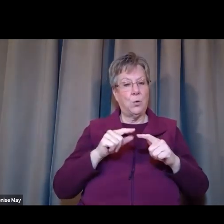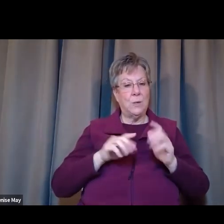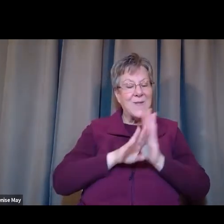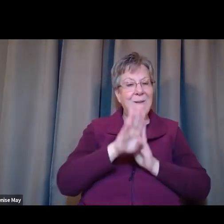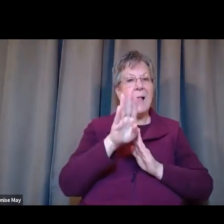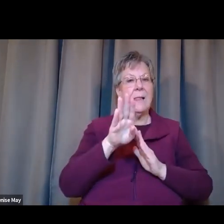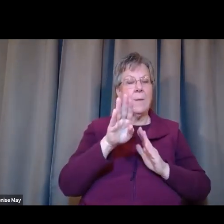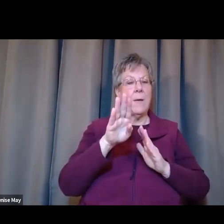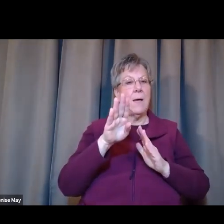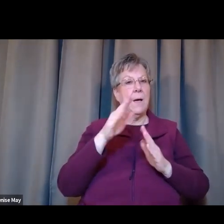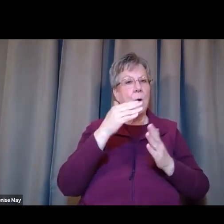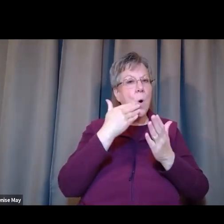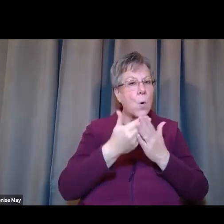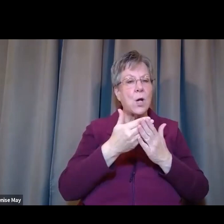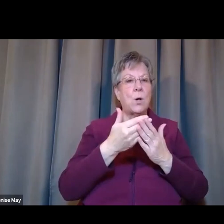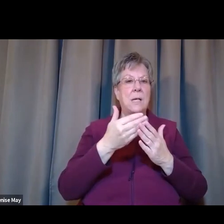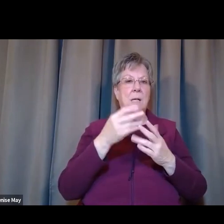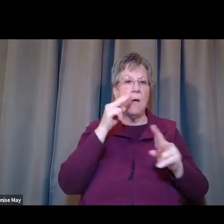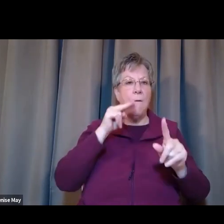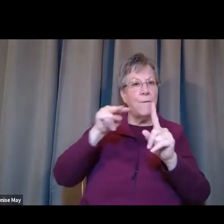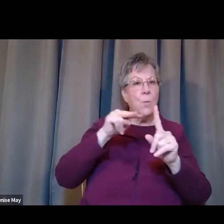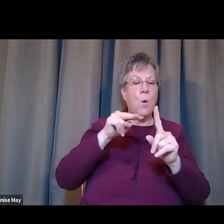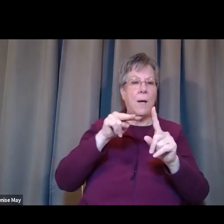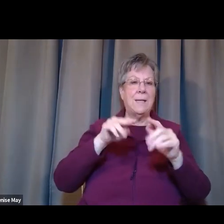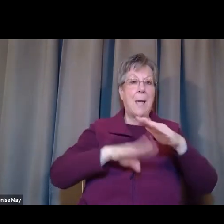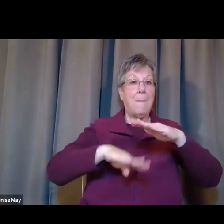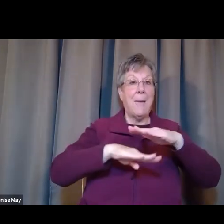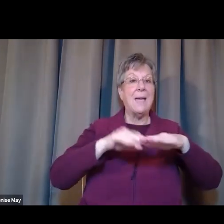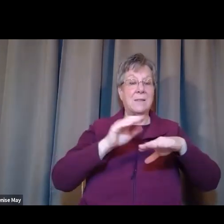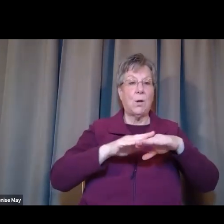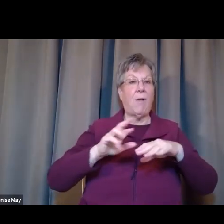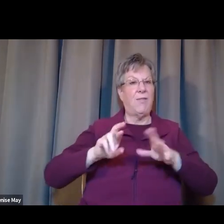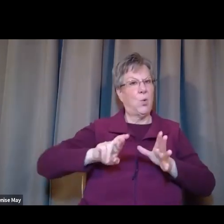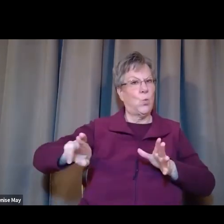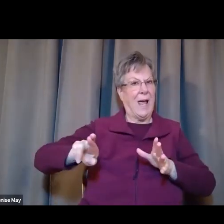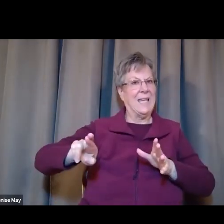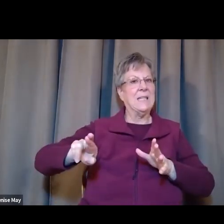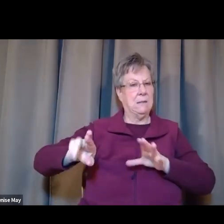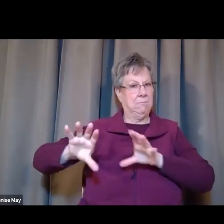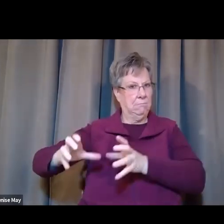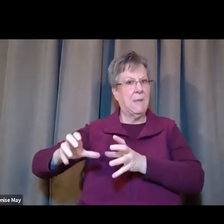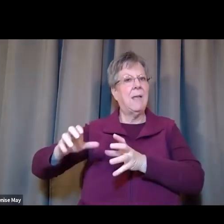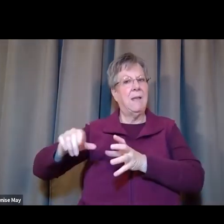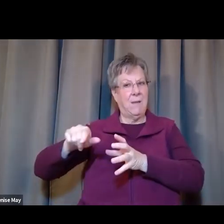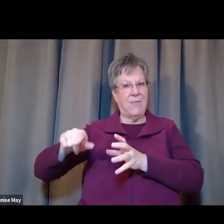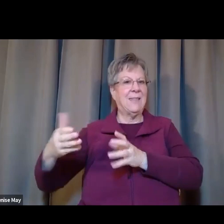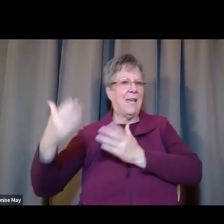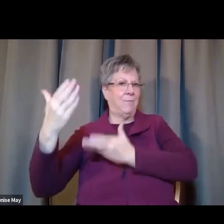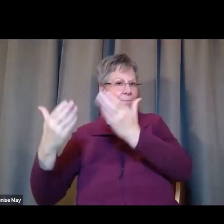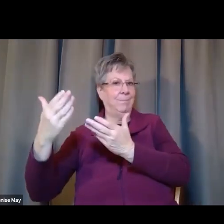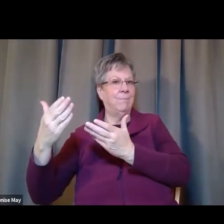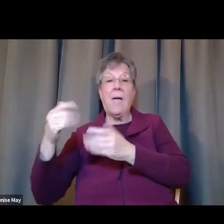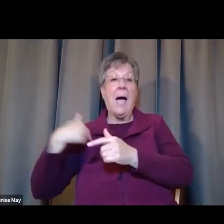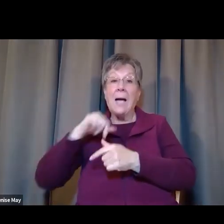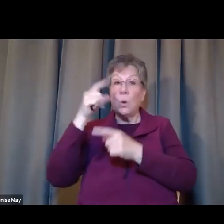sort of based on a hodgepodge of ideas that the right and right-leaning interests have advanced over the last couple of years. That's not to say I necessarily disagree with